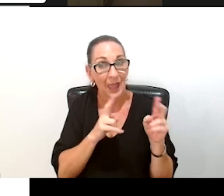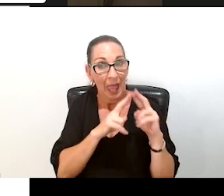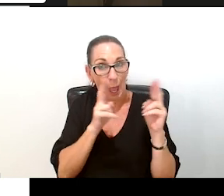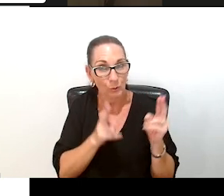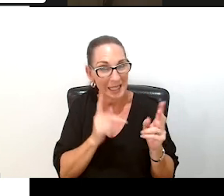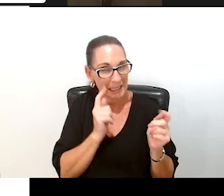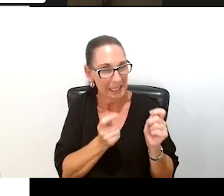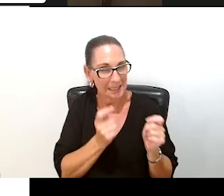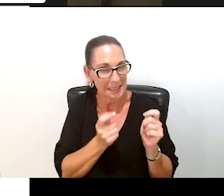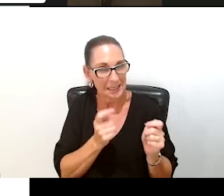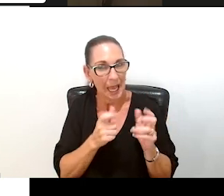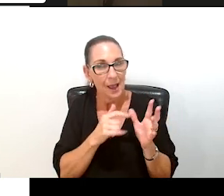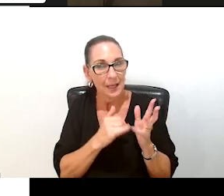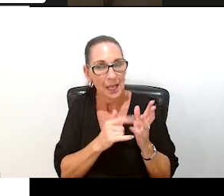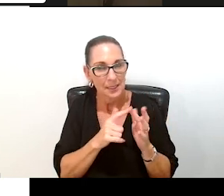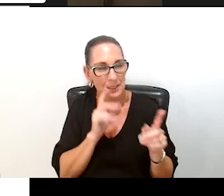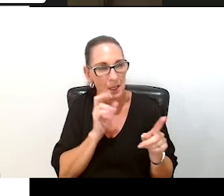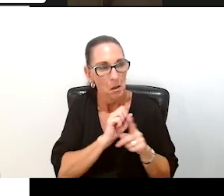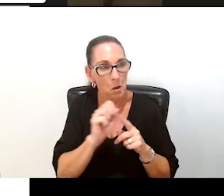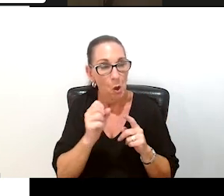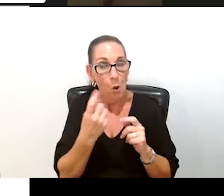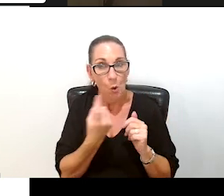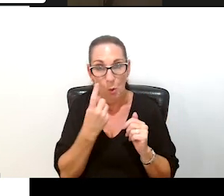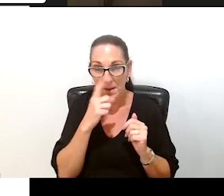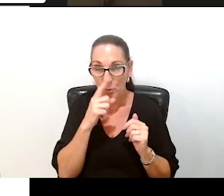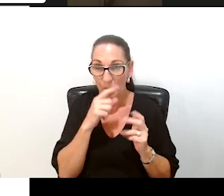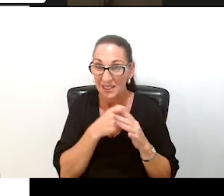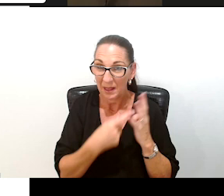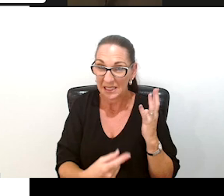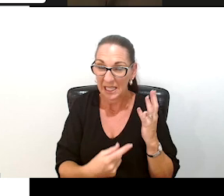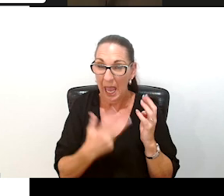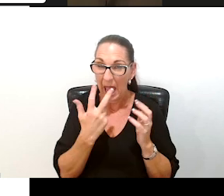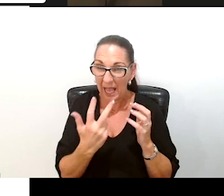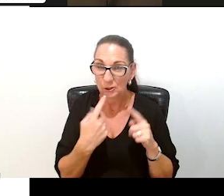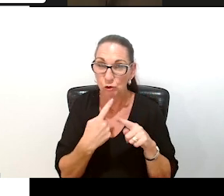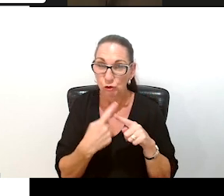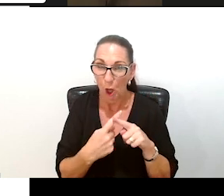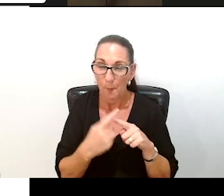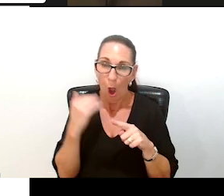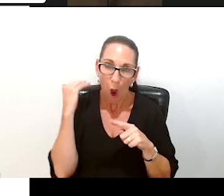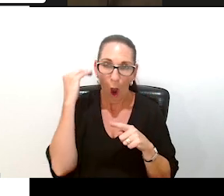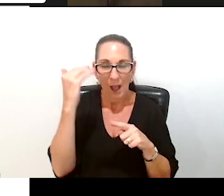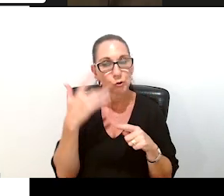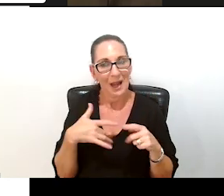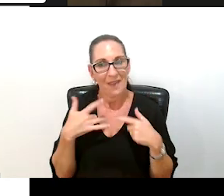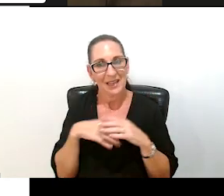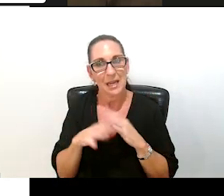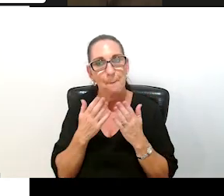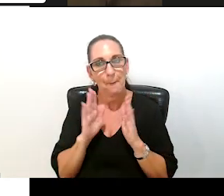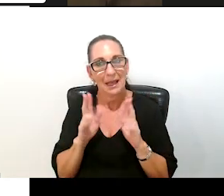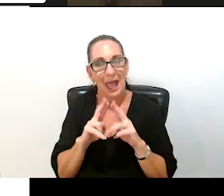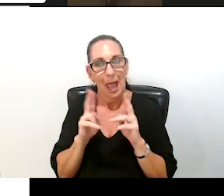test case found that people with disability were 8 times more likely to live in public housing compared to